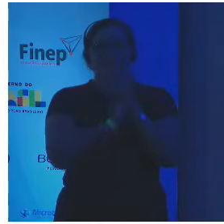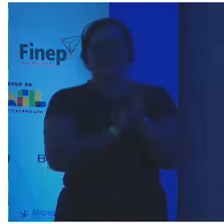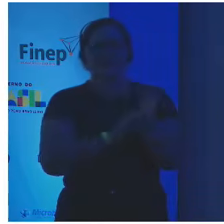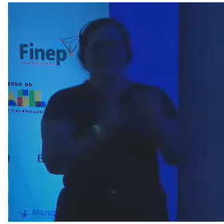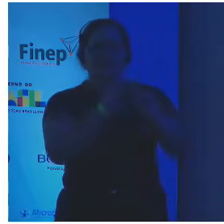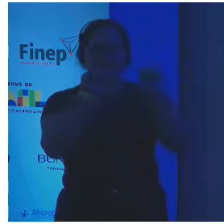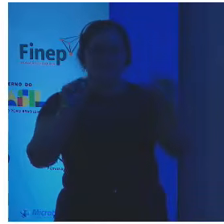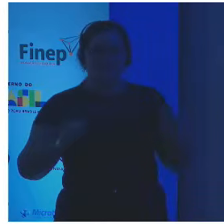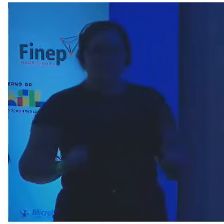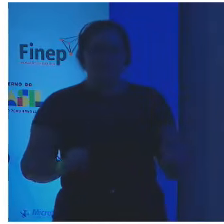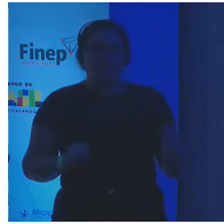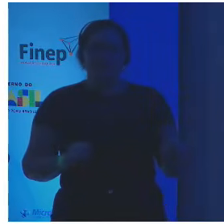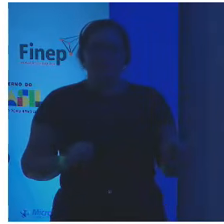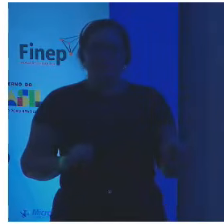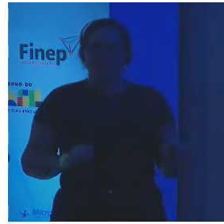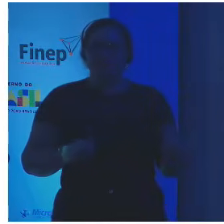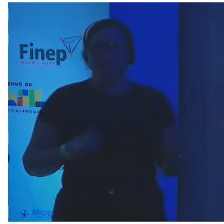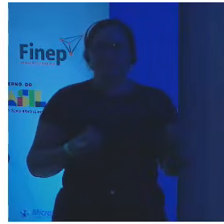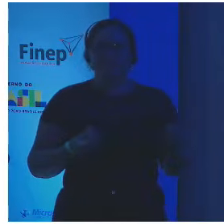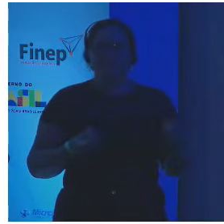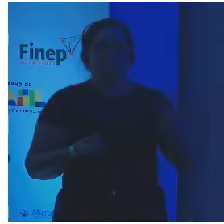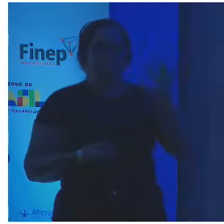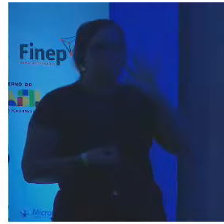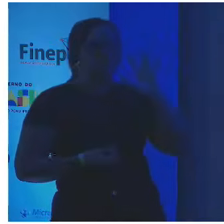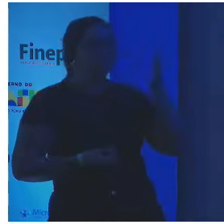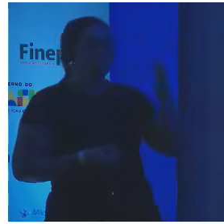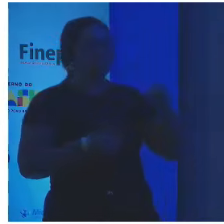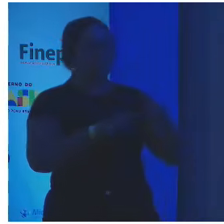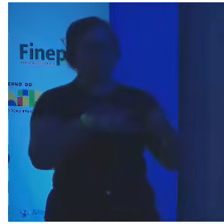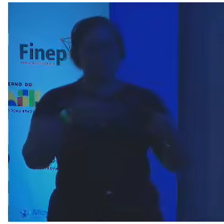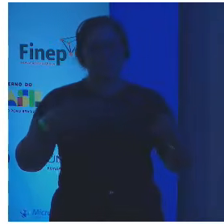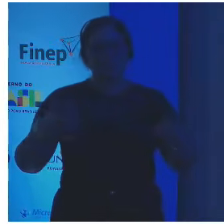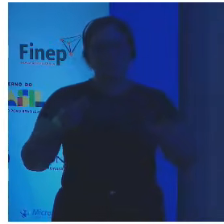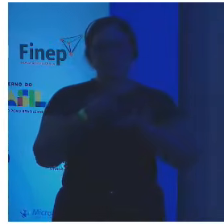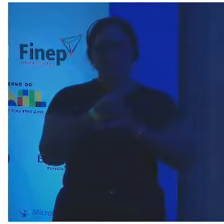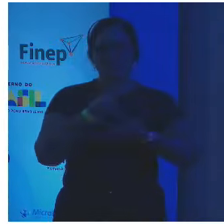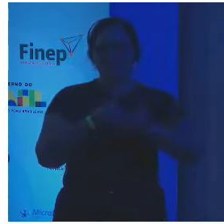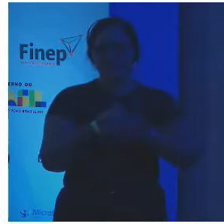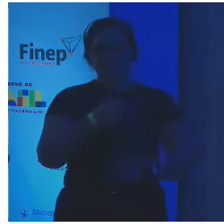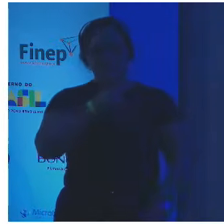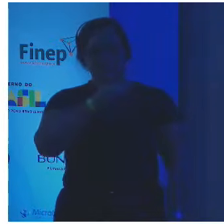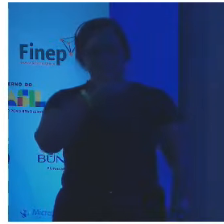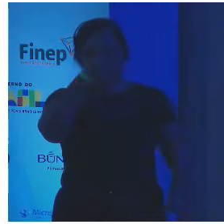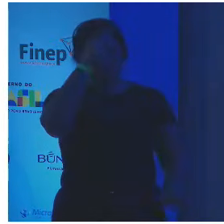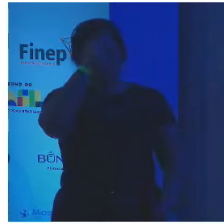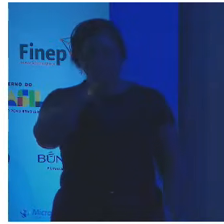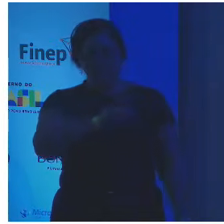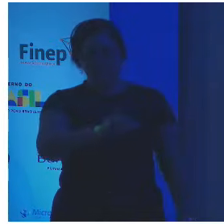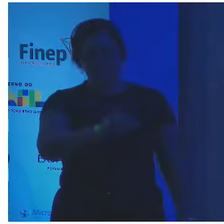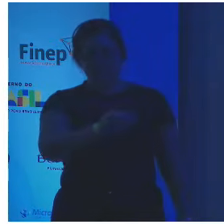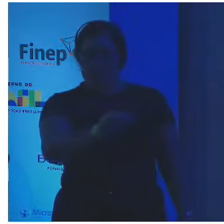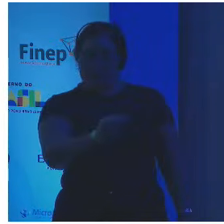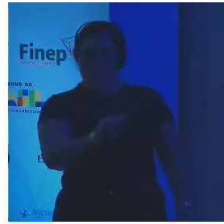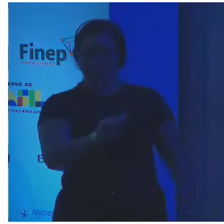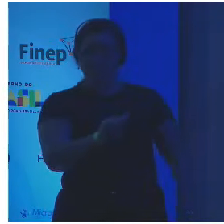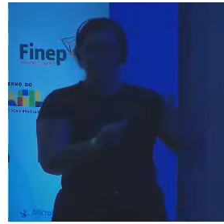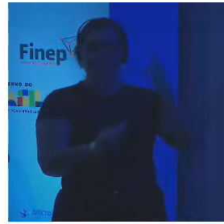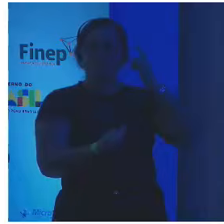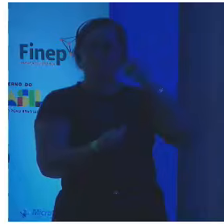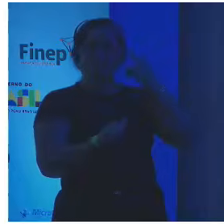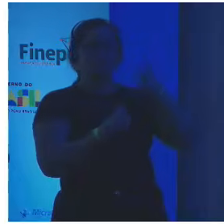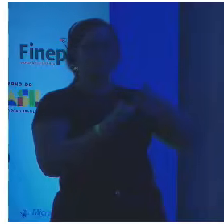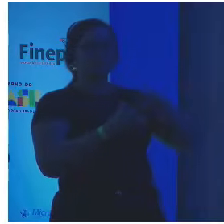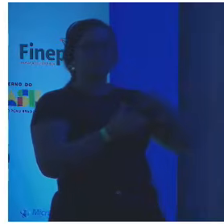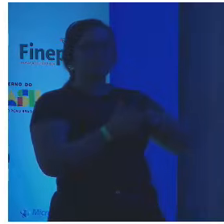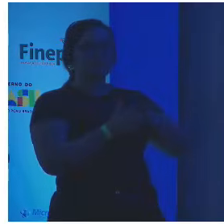on artificial intelligence. And in 3 seconds, he made the forecast using